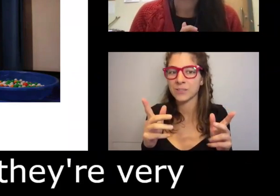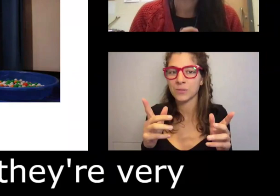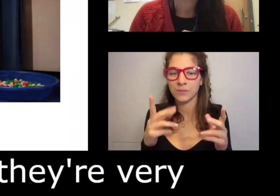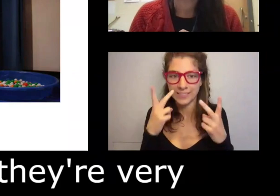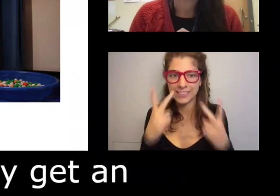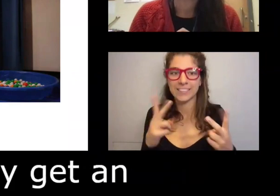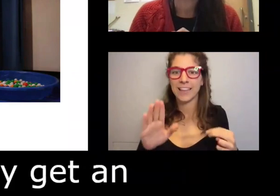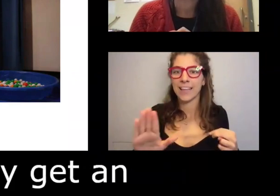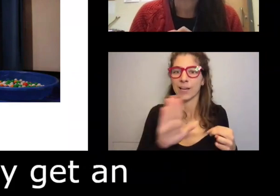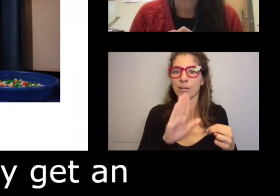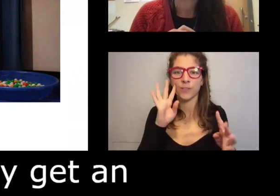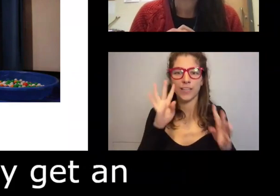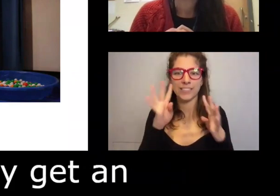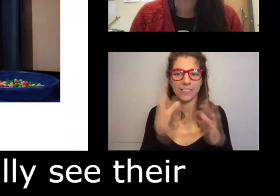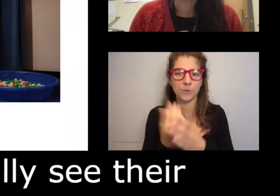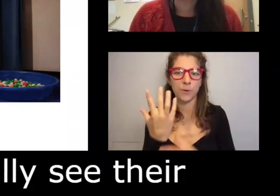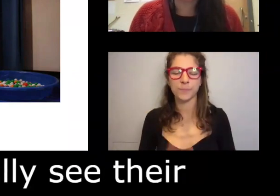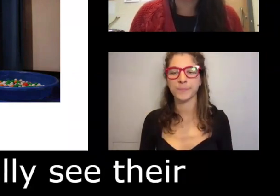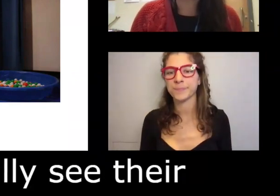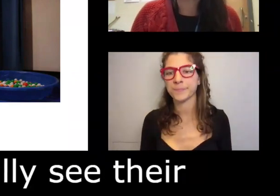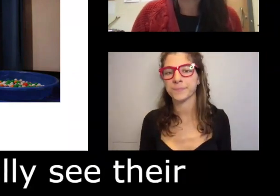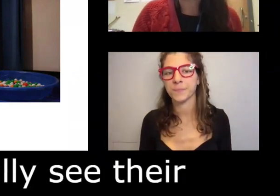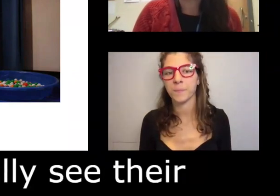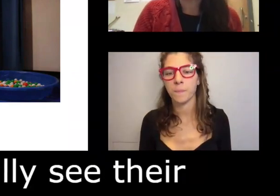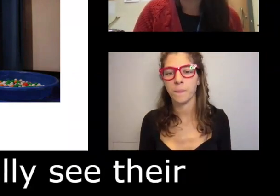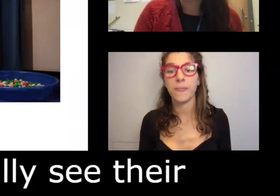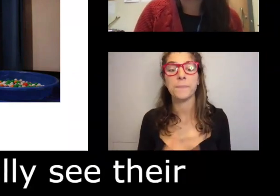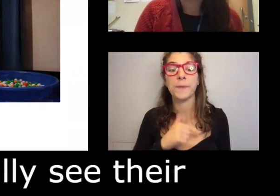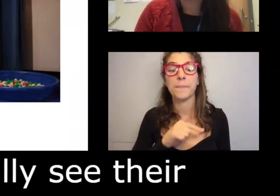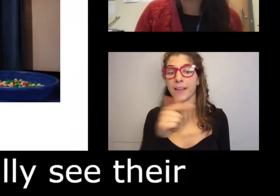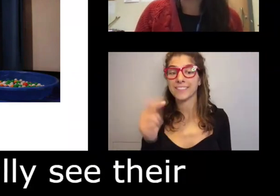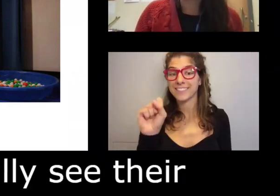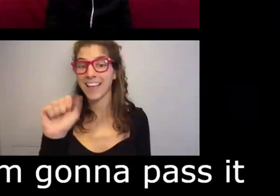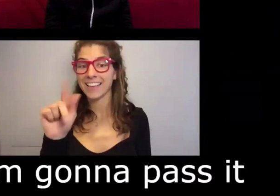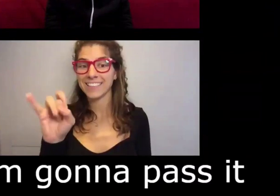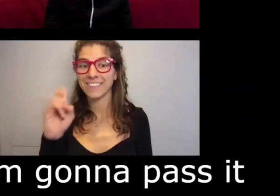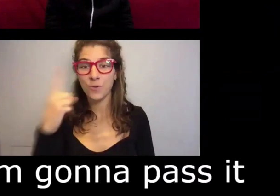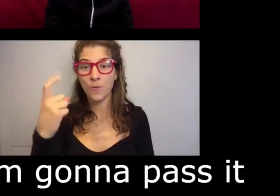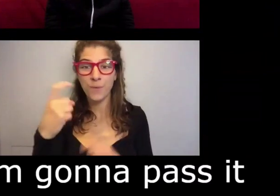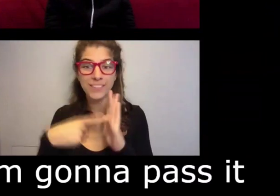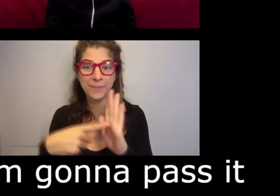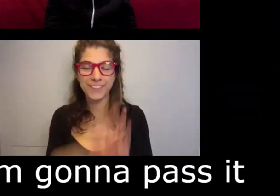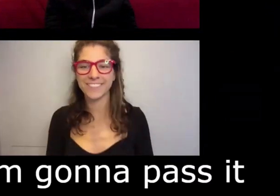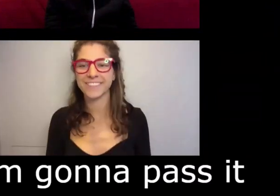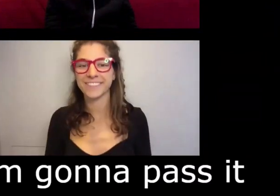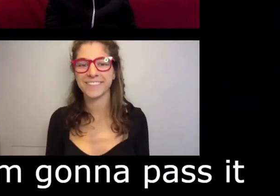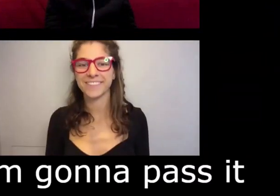see their creativity grow. I'm going to pass it back to Saki for one more example.